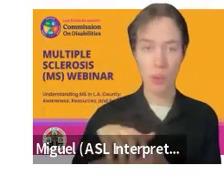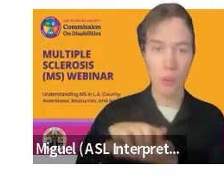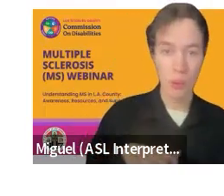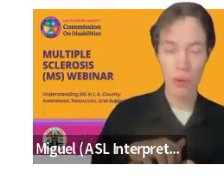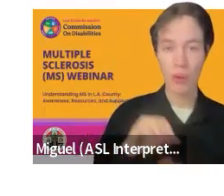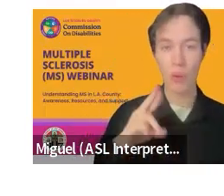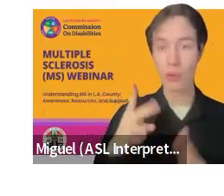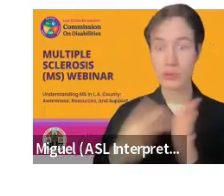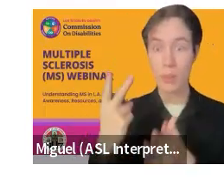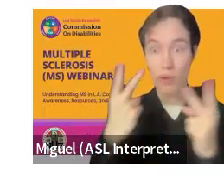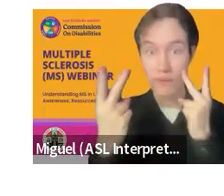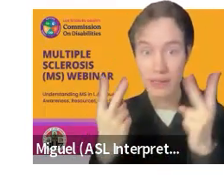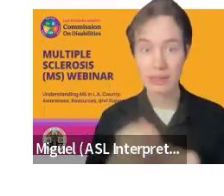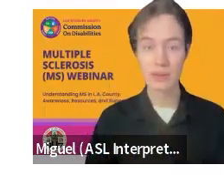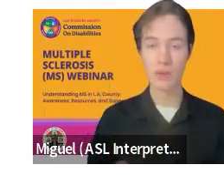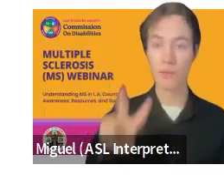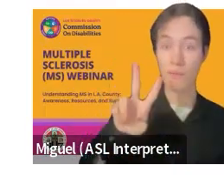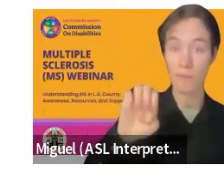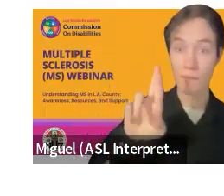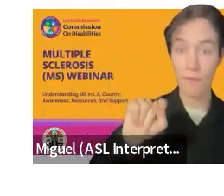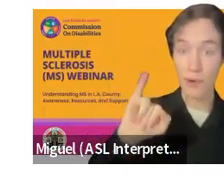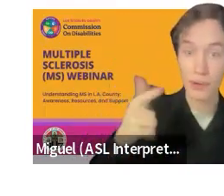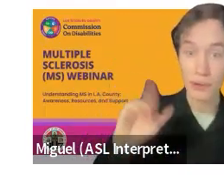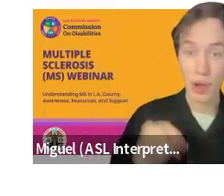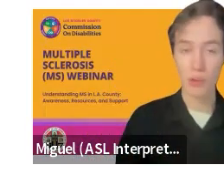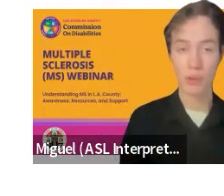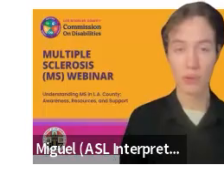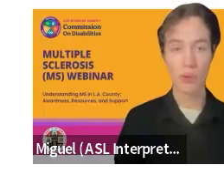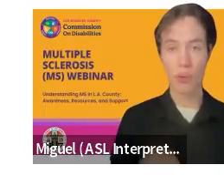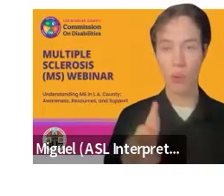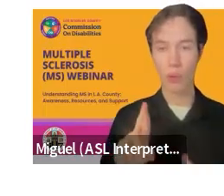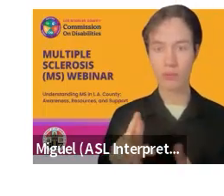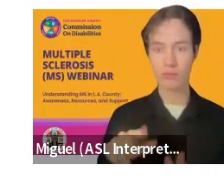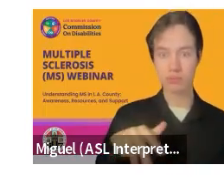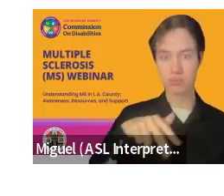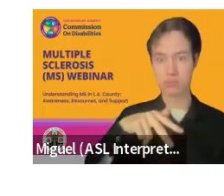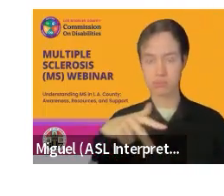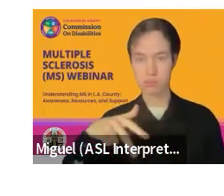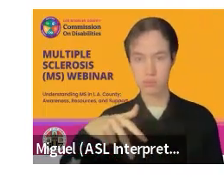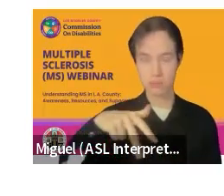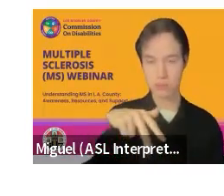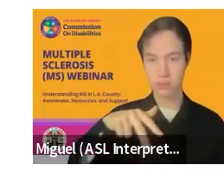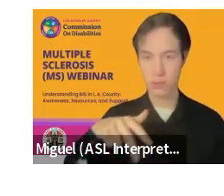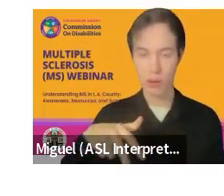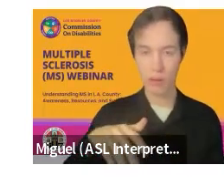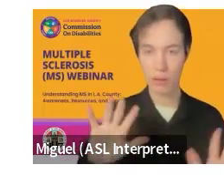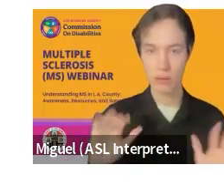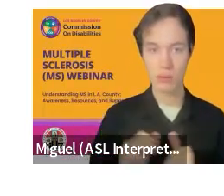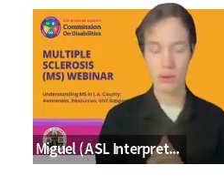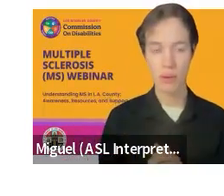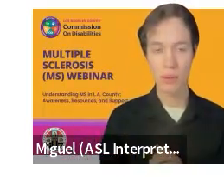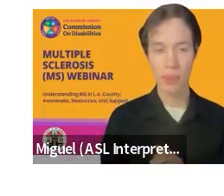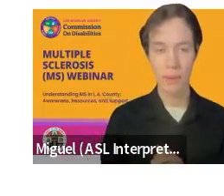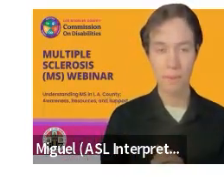or vertigo, and then also not being able to coordinate your movements very well with arms and legs. And so we